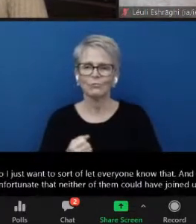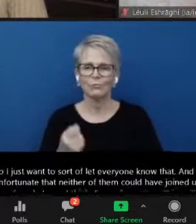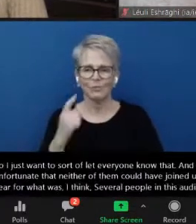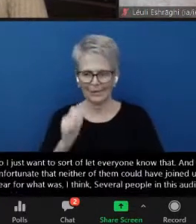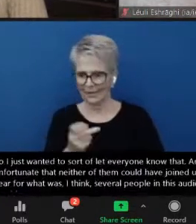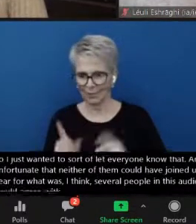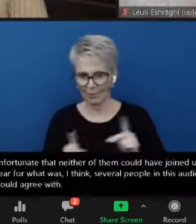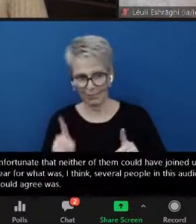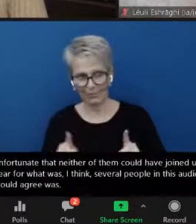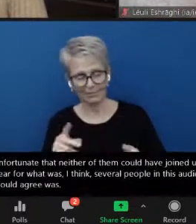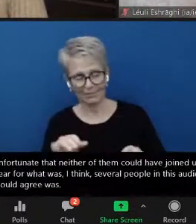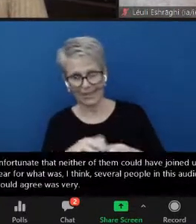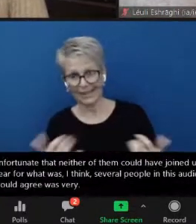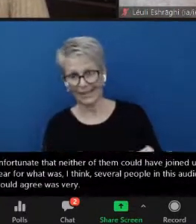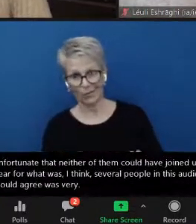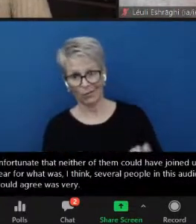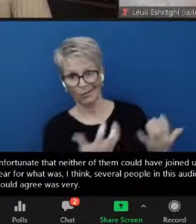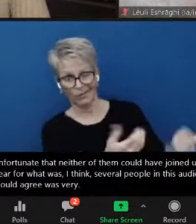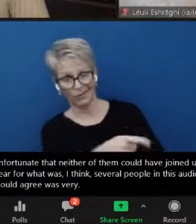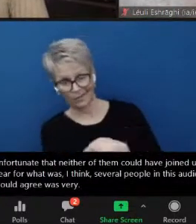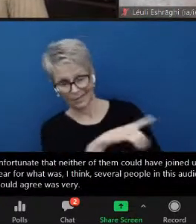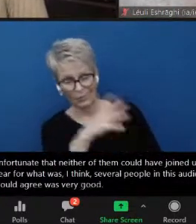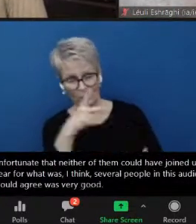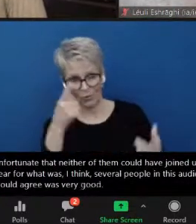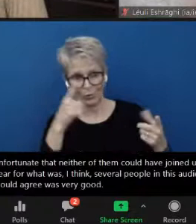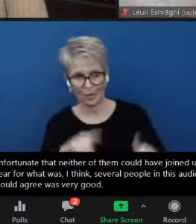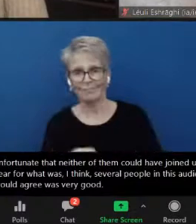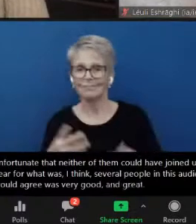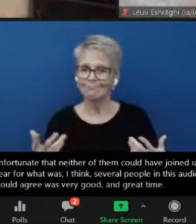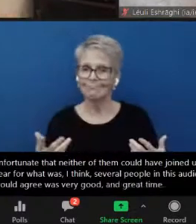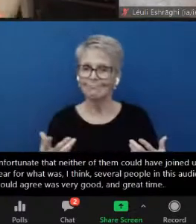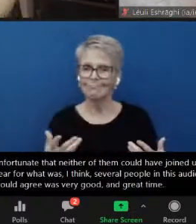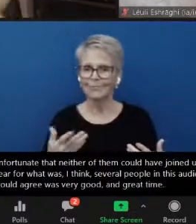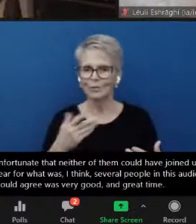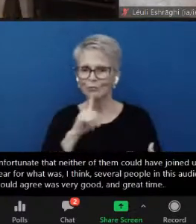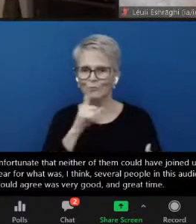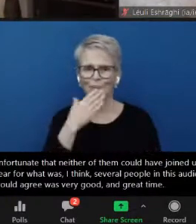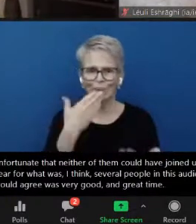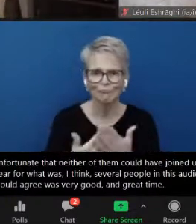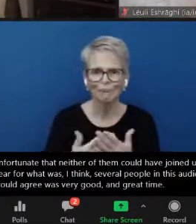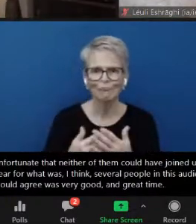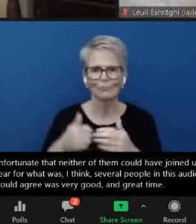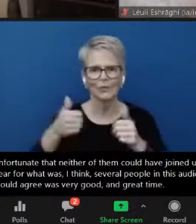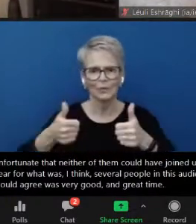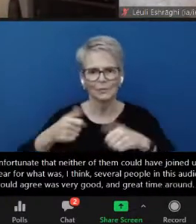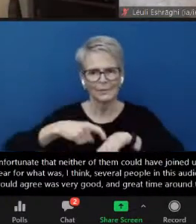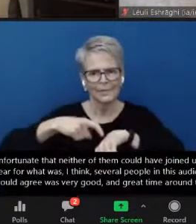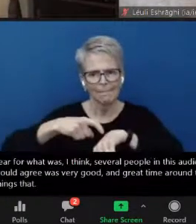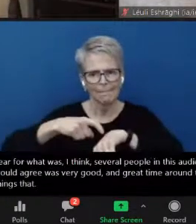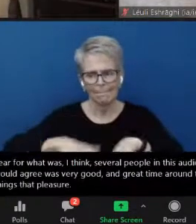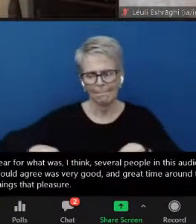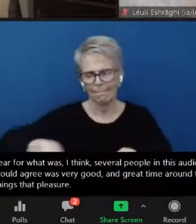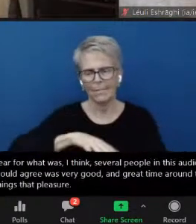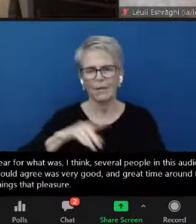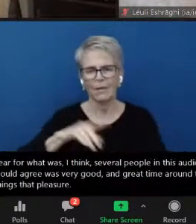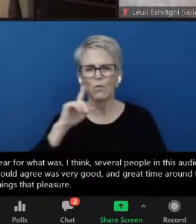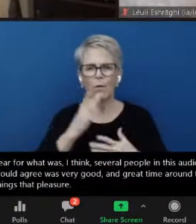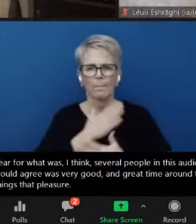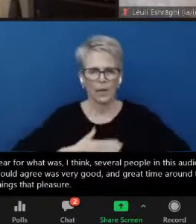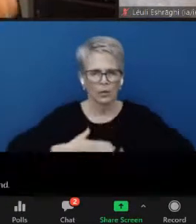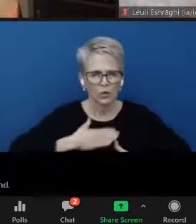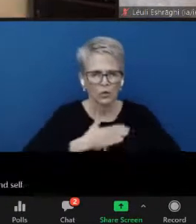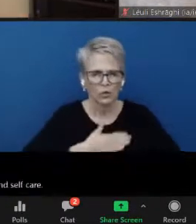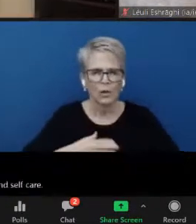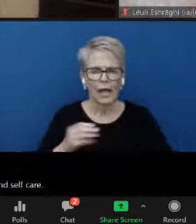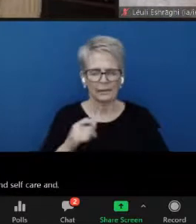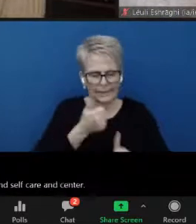agree, was a very good and great time. Around the themes of pleasure and